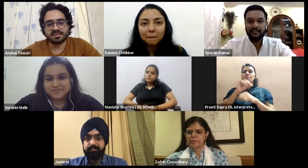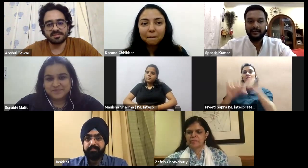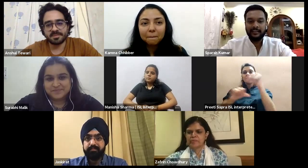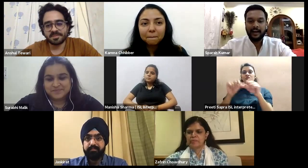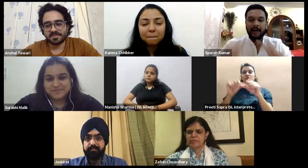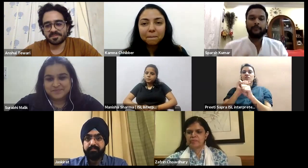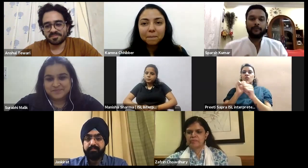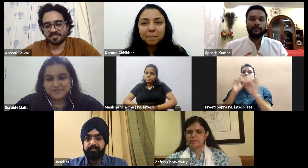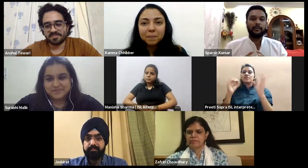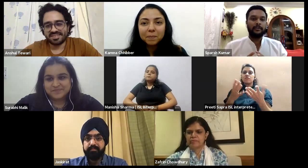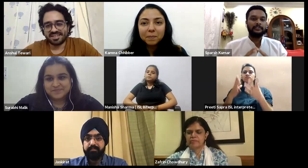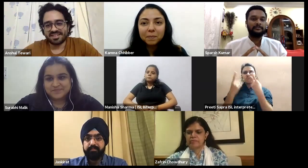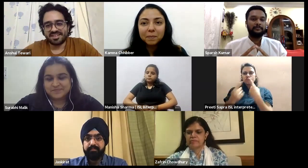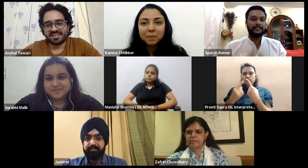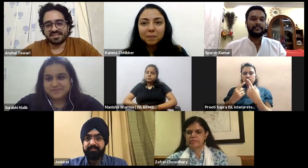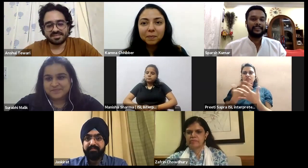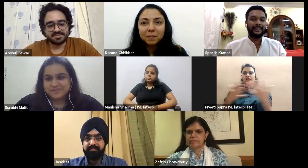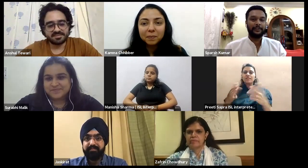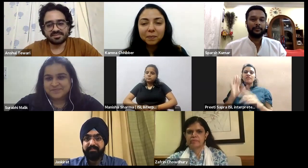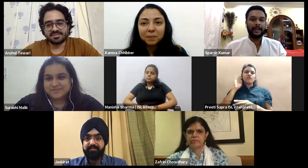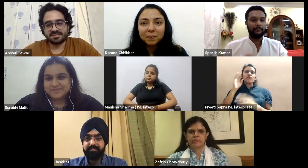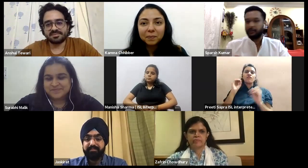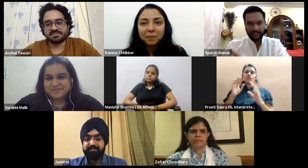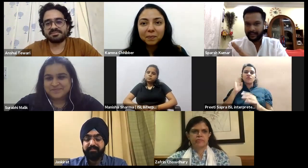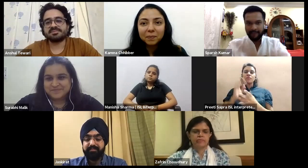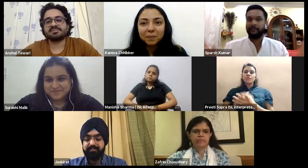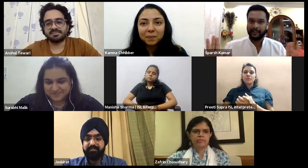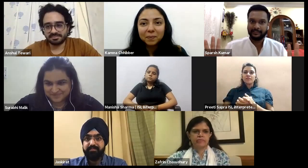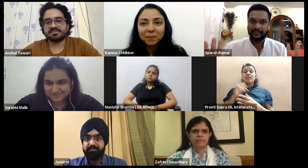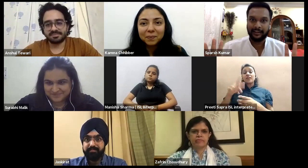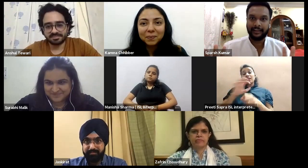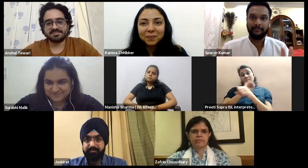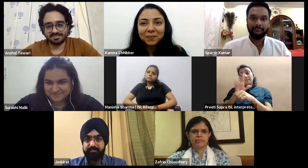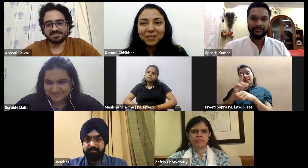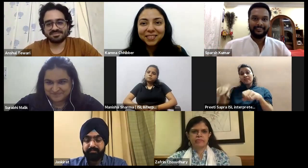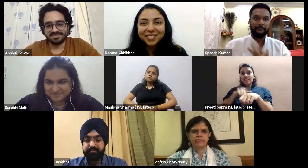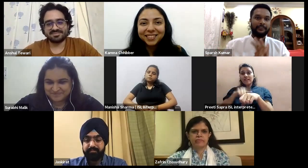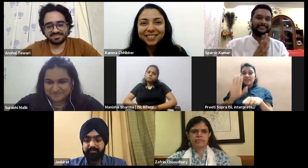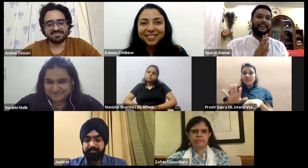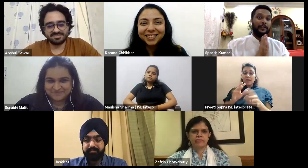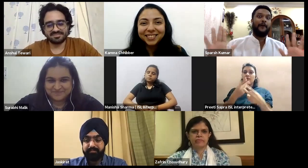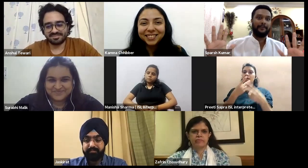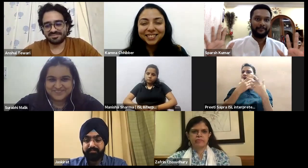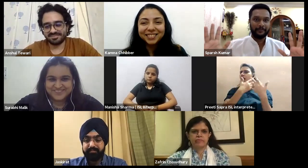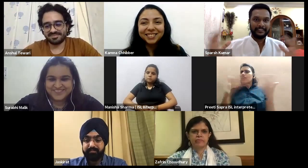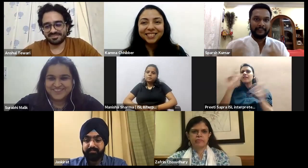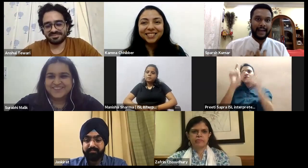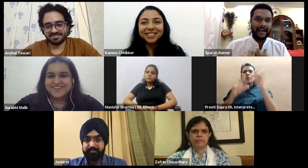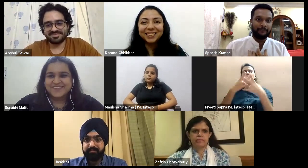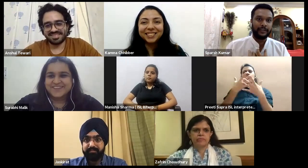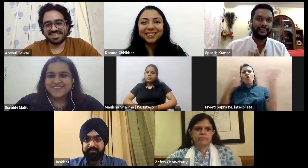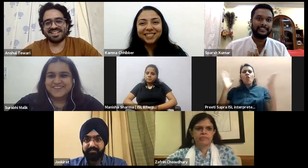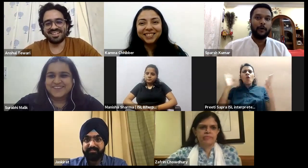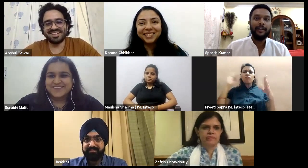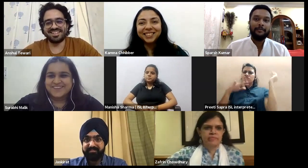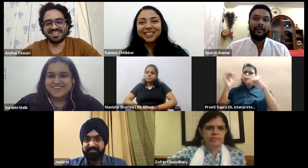misinformation? I'm going to talk about just specifically related to the pandemic because I think everyone else has done like given us a lot of information that even I have